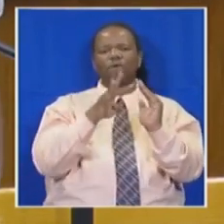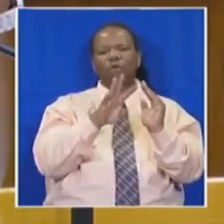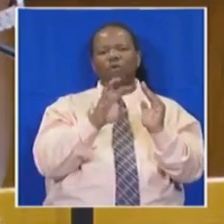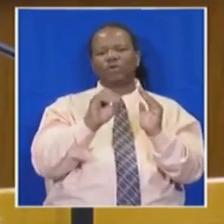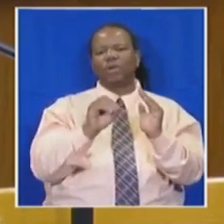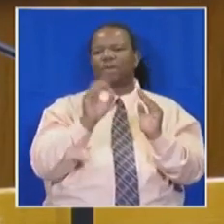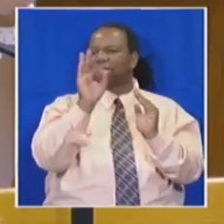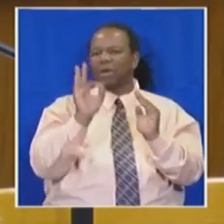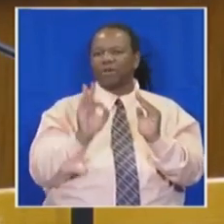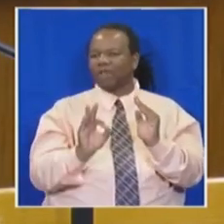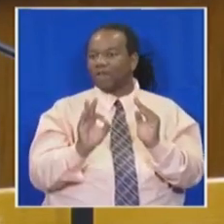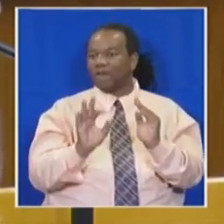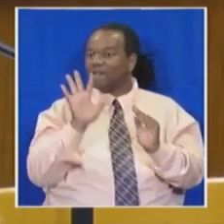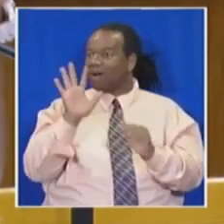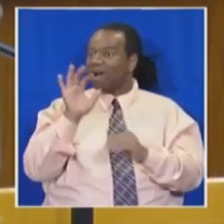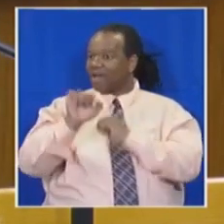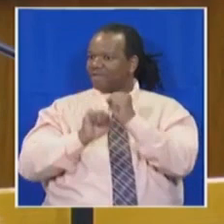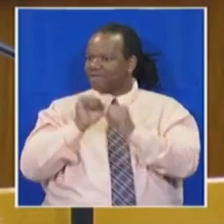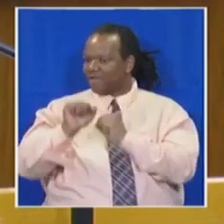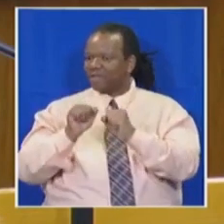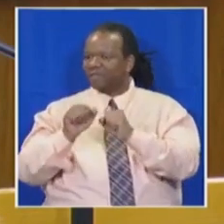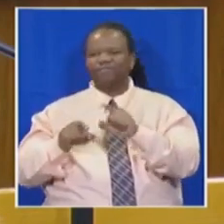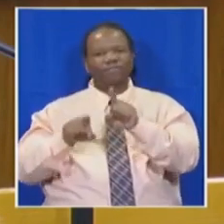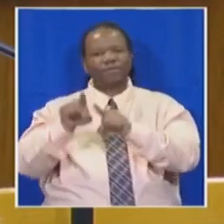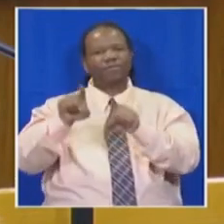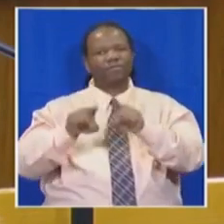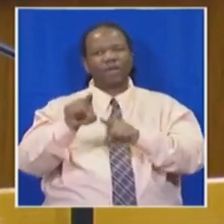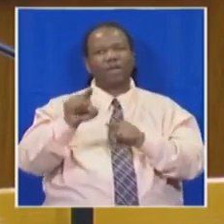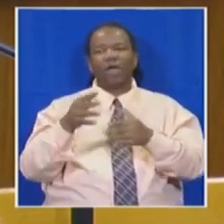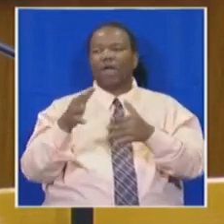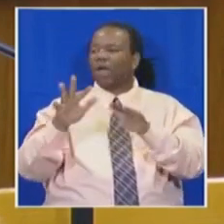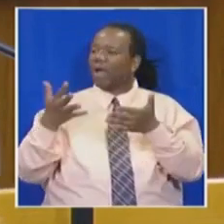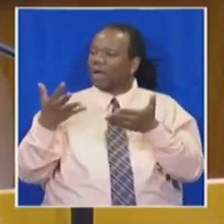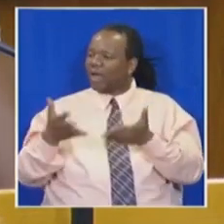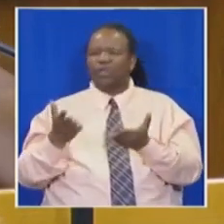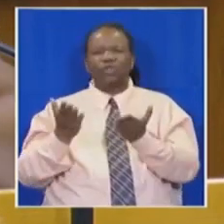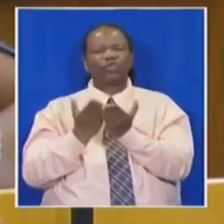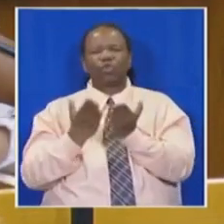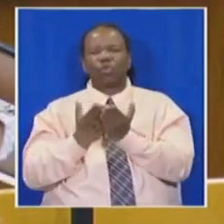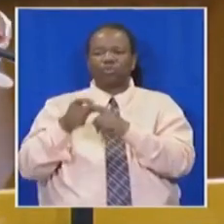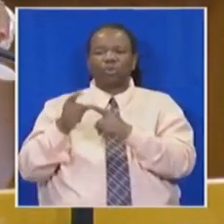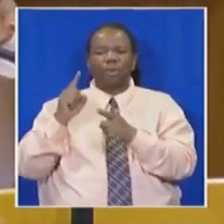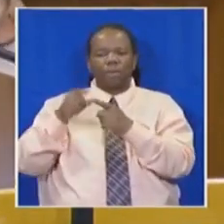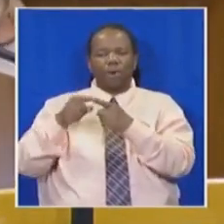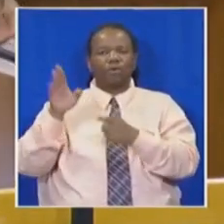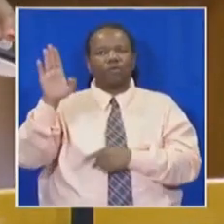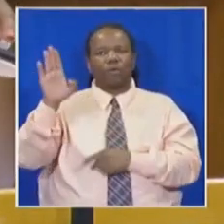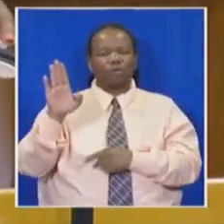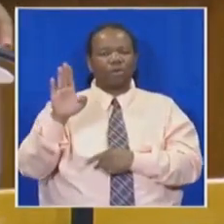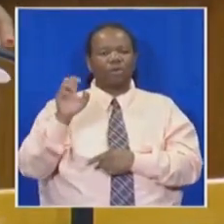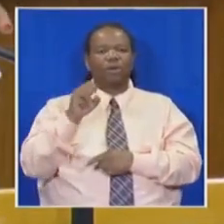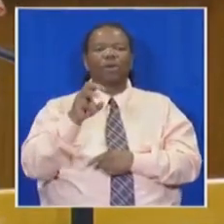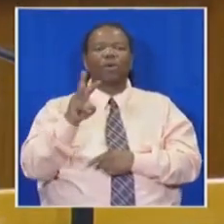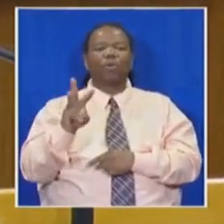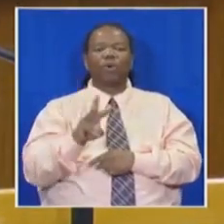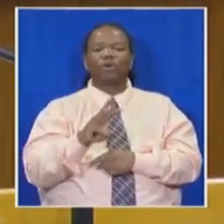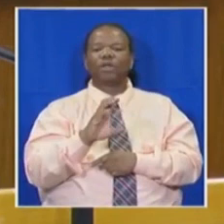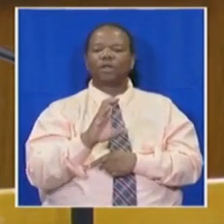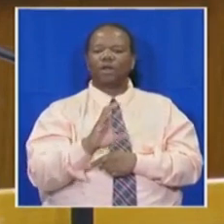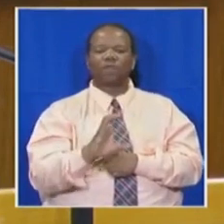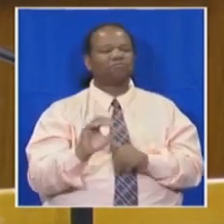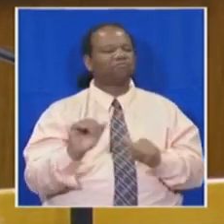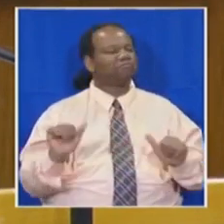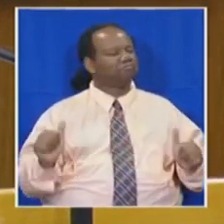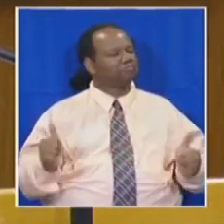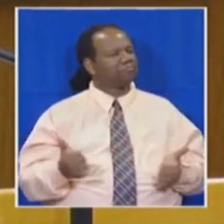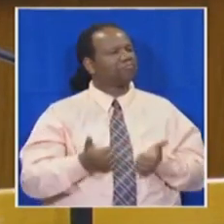years. None with zero pass rate in 2016. The Western Cape has the best performance